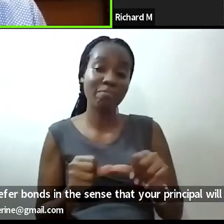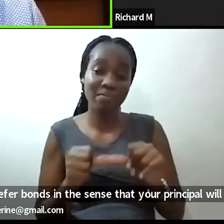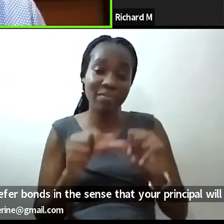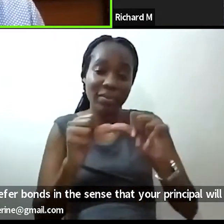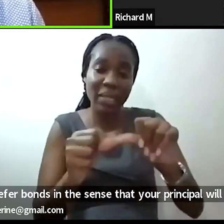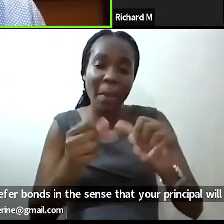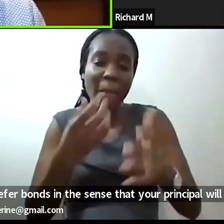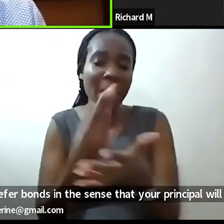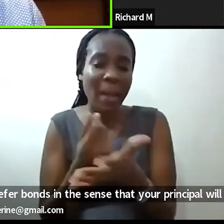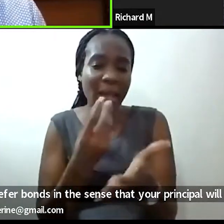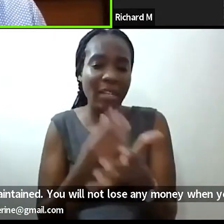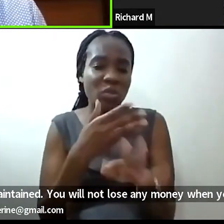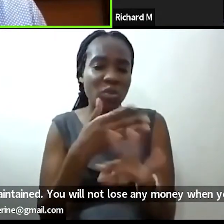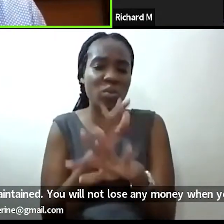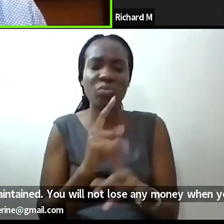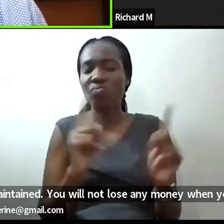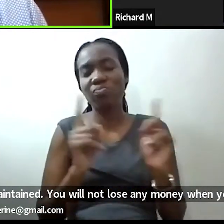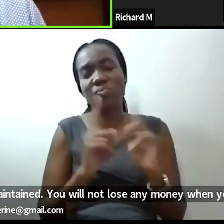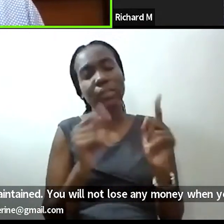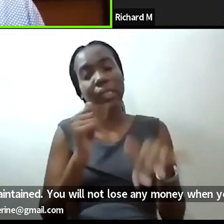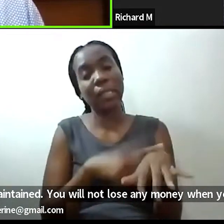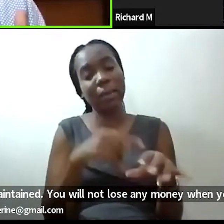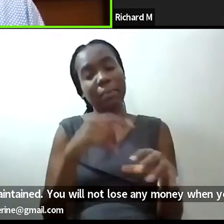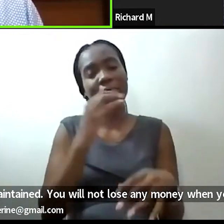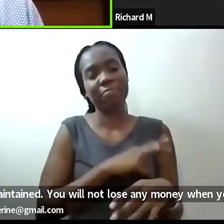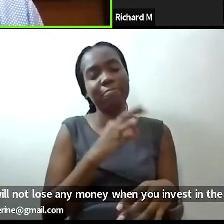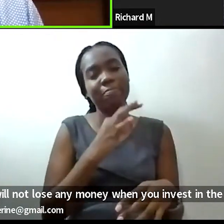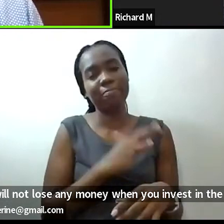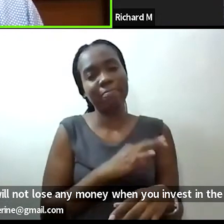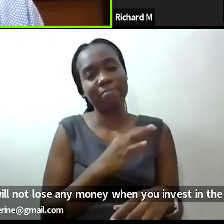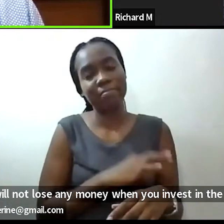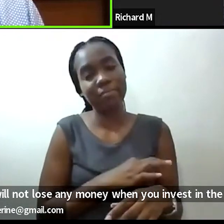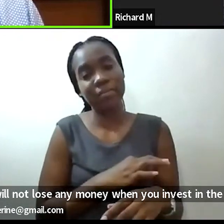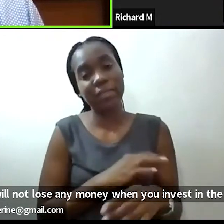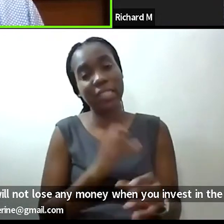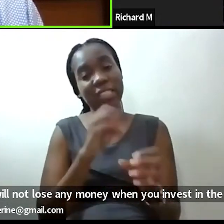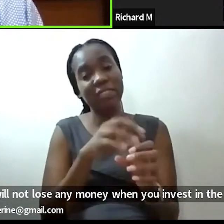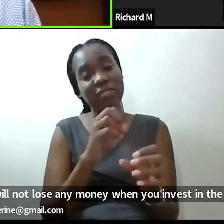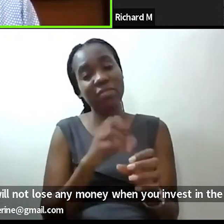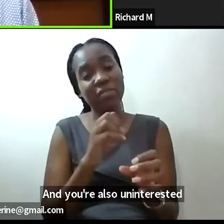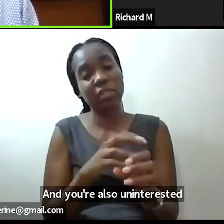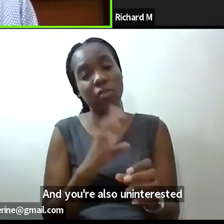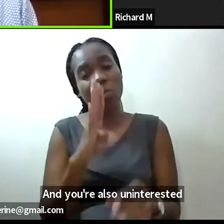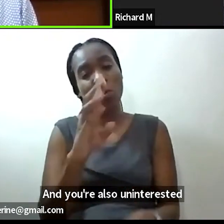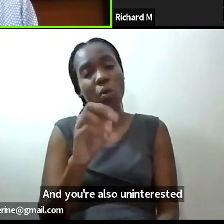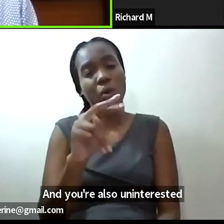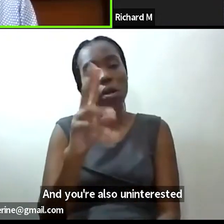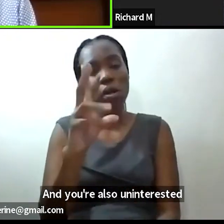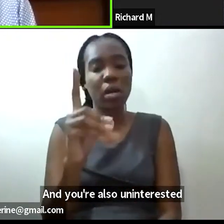money when you invest in the bond. And you'll also earn interest on top of the investment that